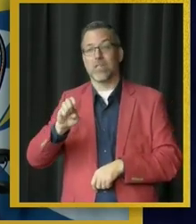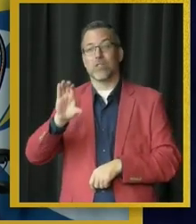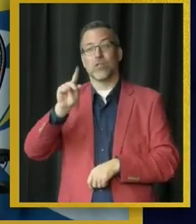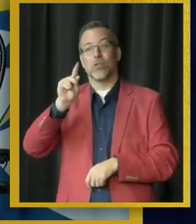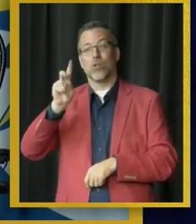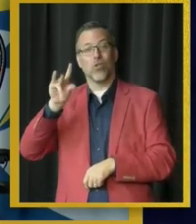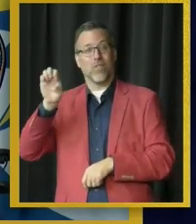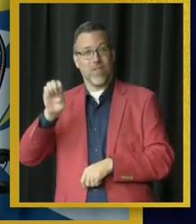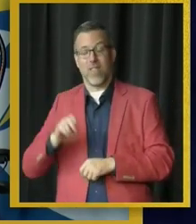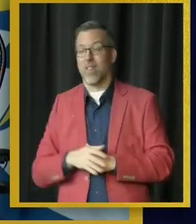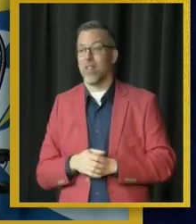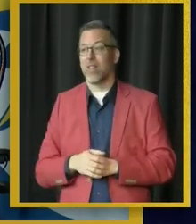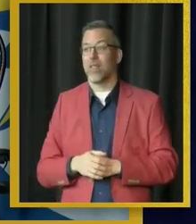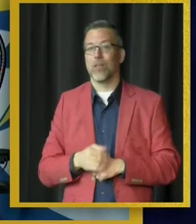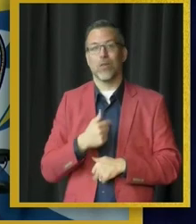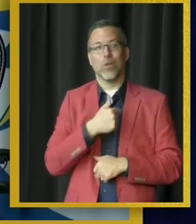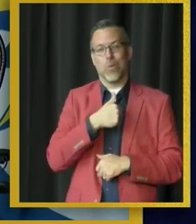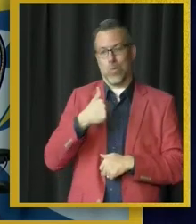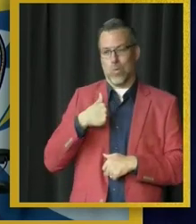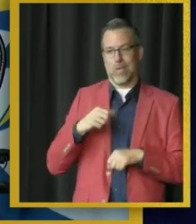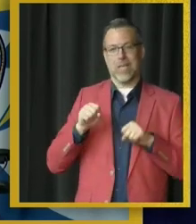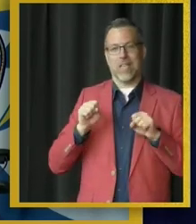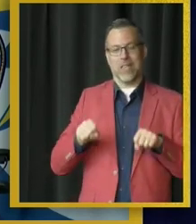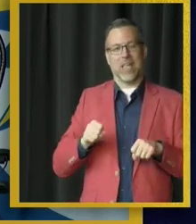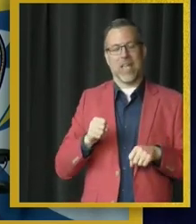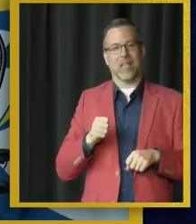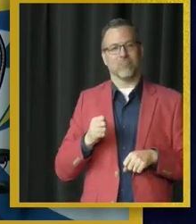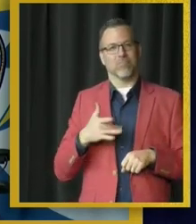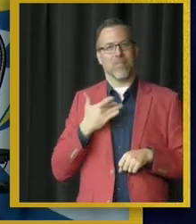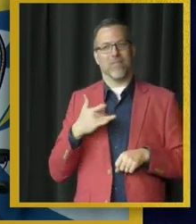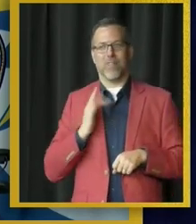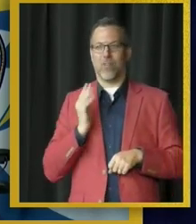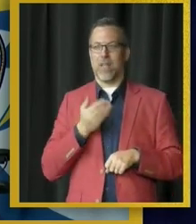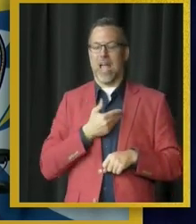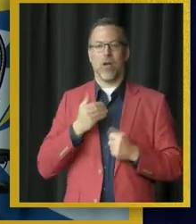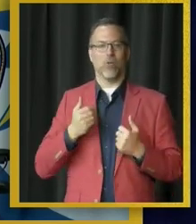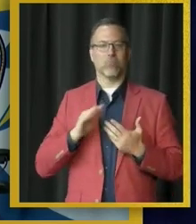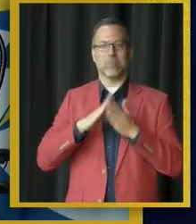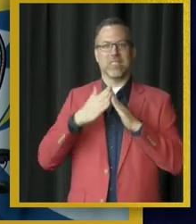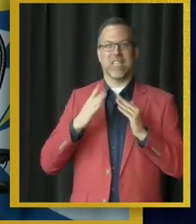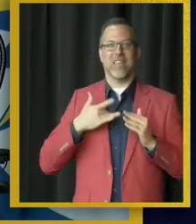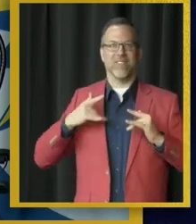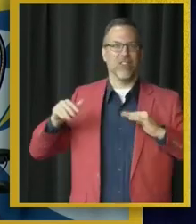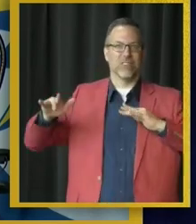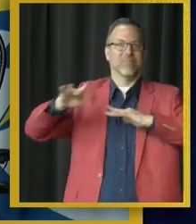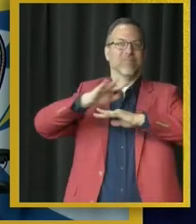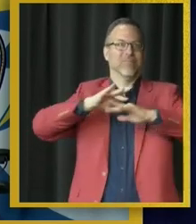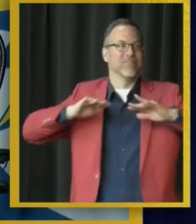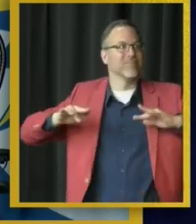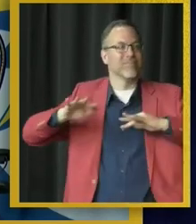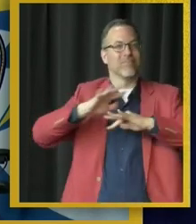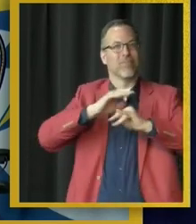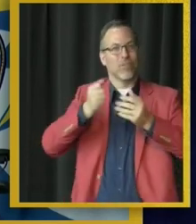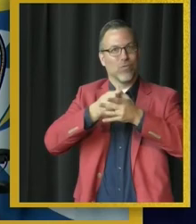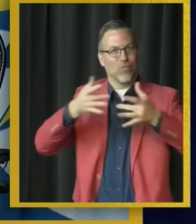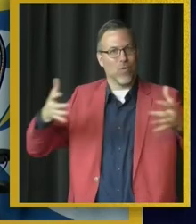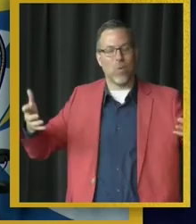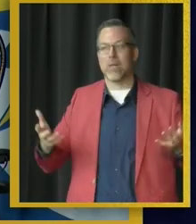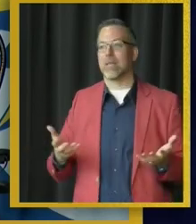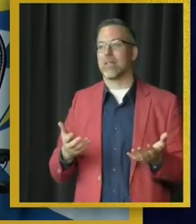And then we can feel that our city is alive, growing. It is the